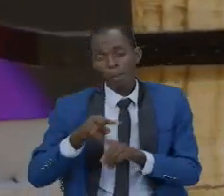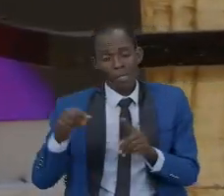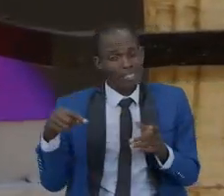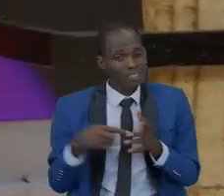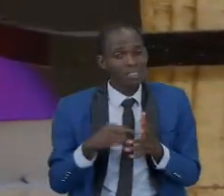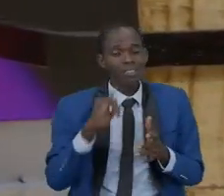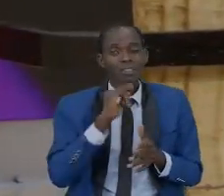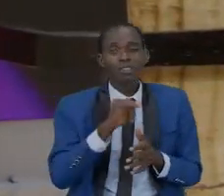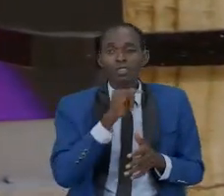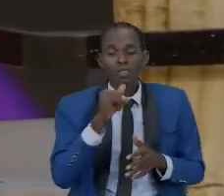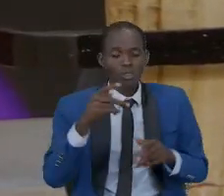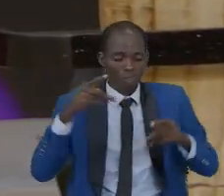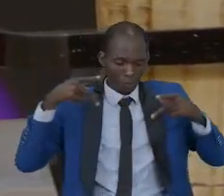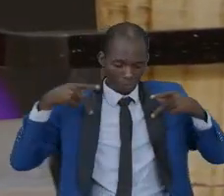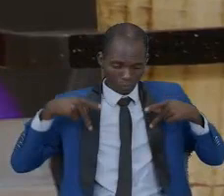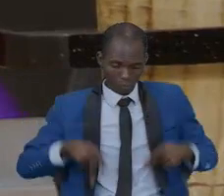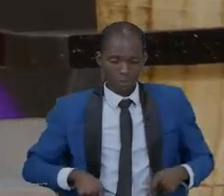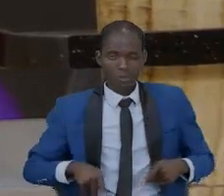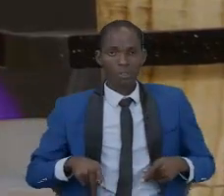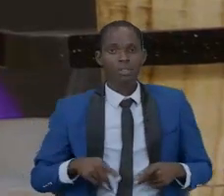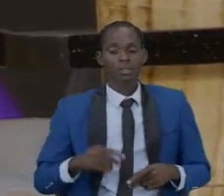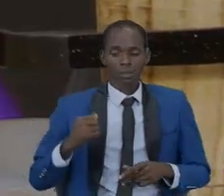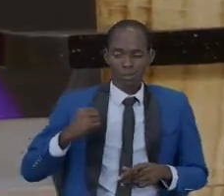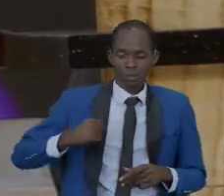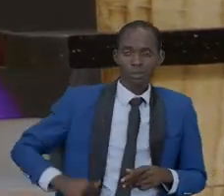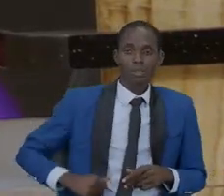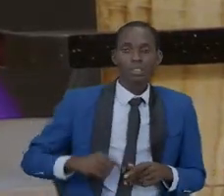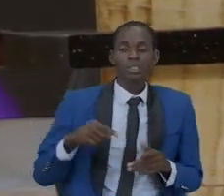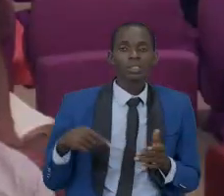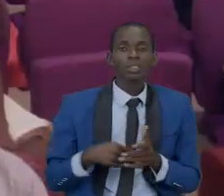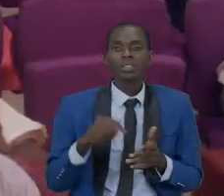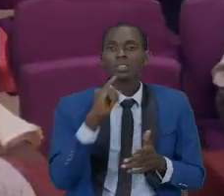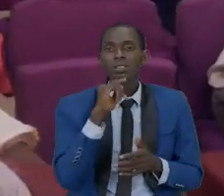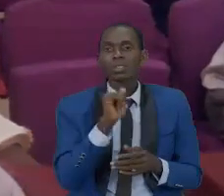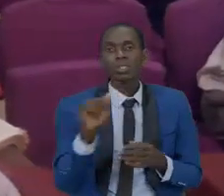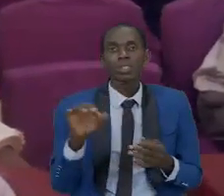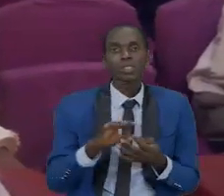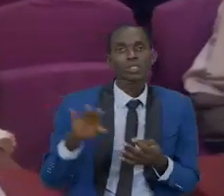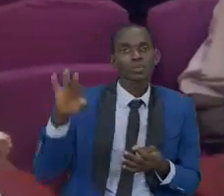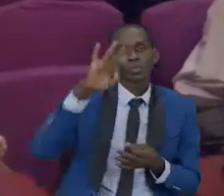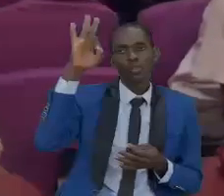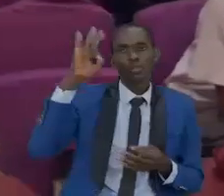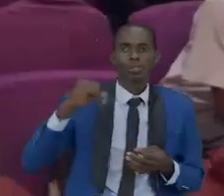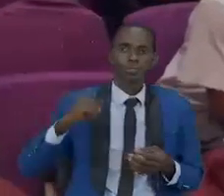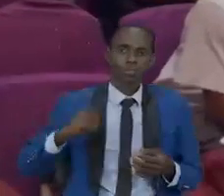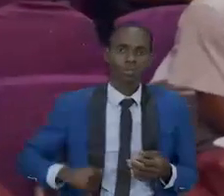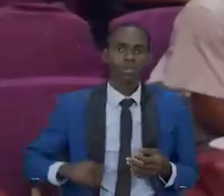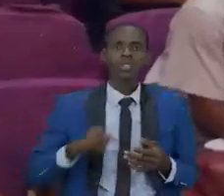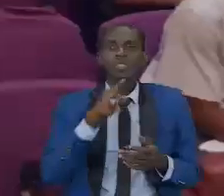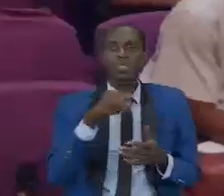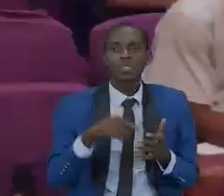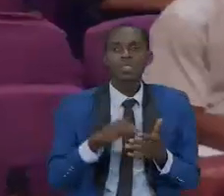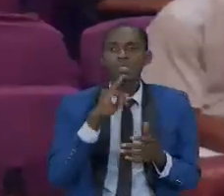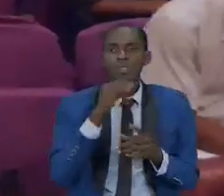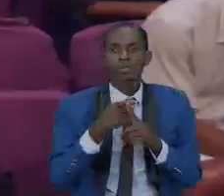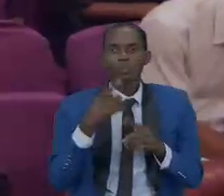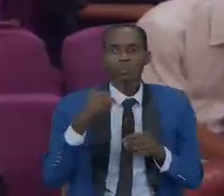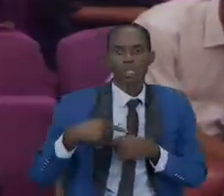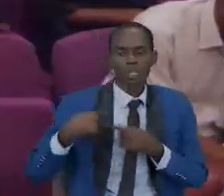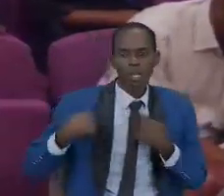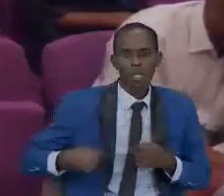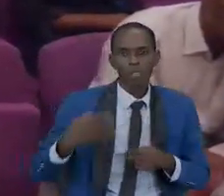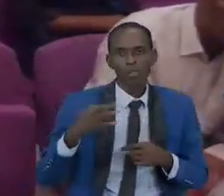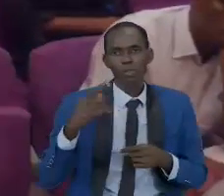crucifixion this is spiritual crucifixion this is from the heart of the man